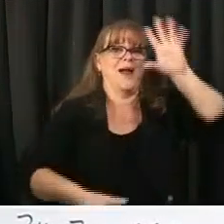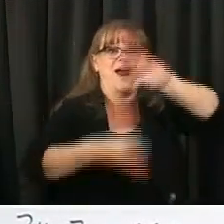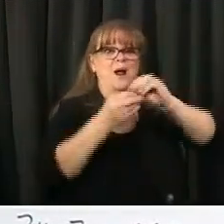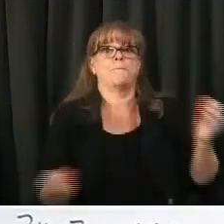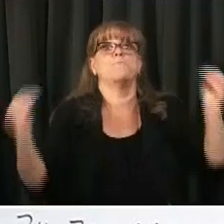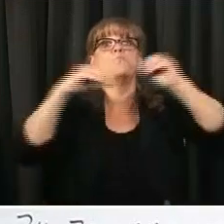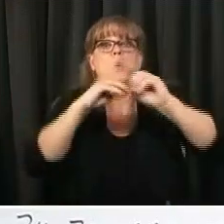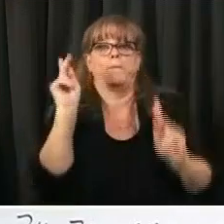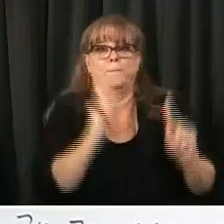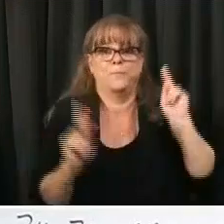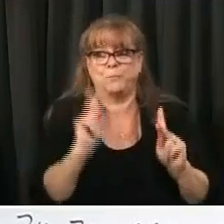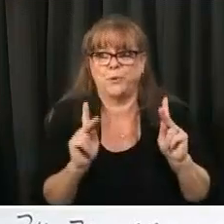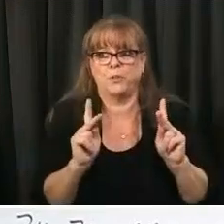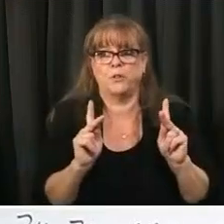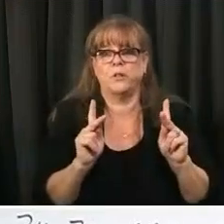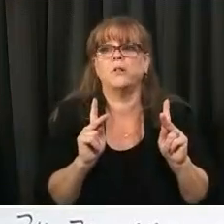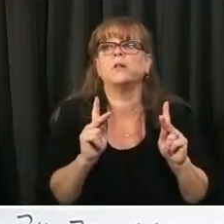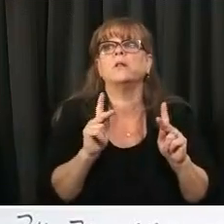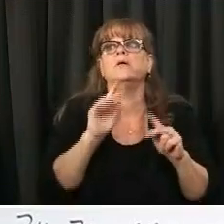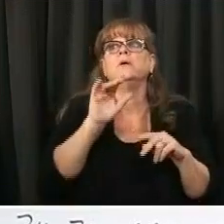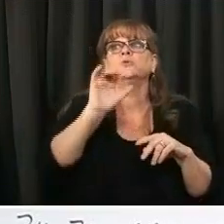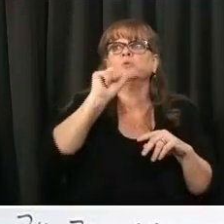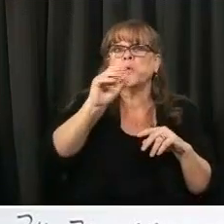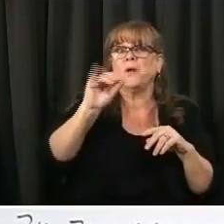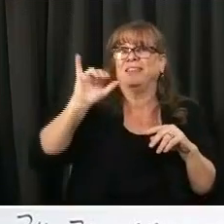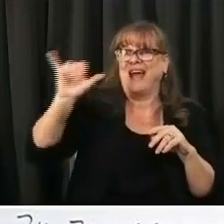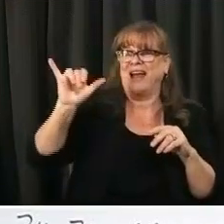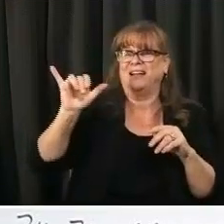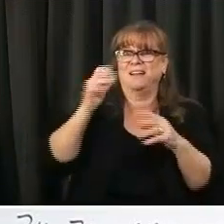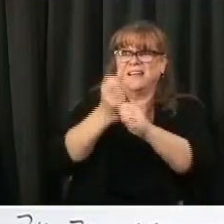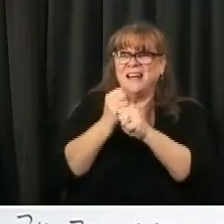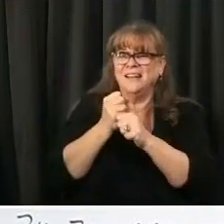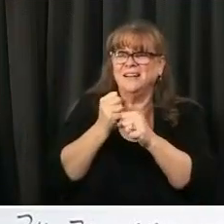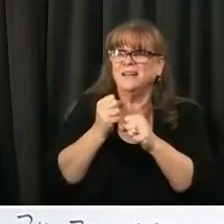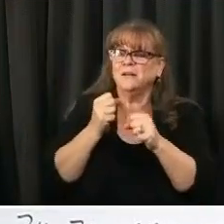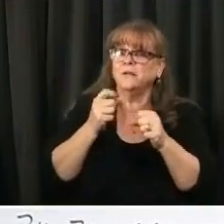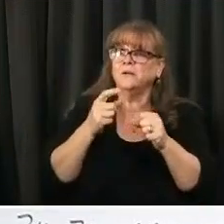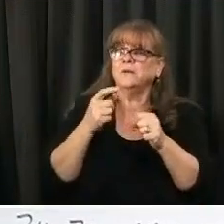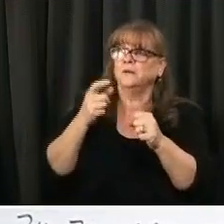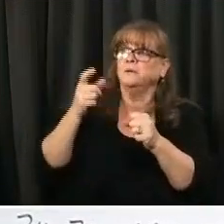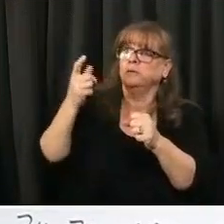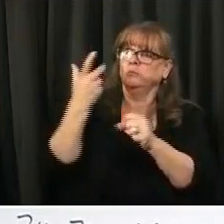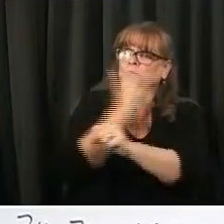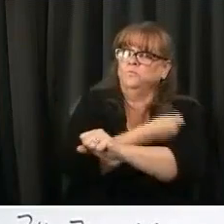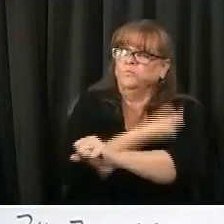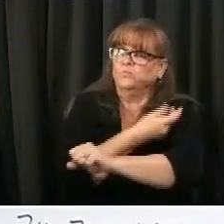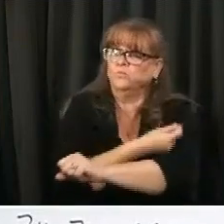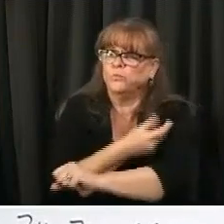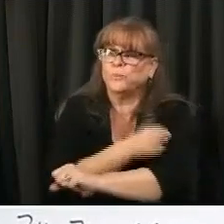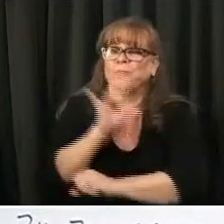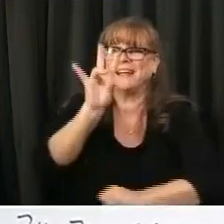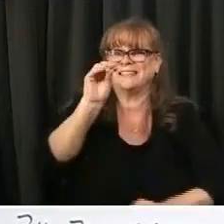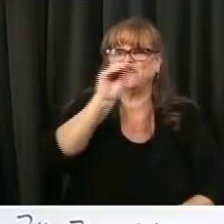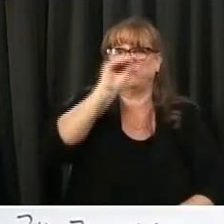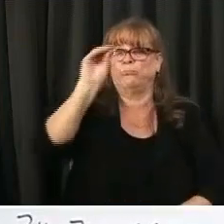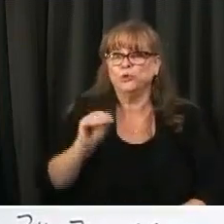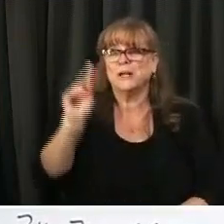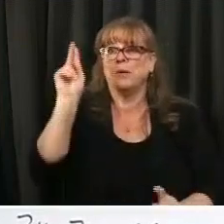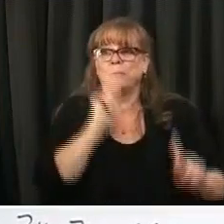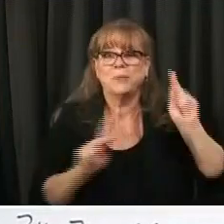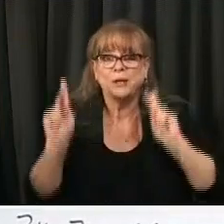these quantities, we can still achieve our goal of 70% of people 70 and up inoculated successfully by